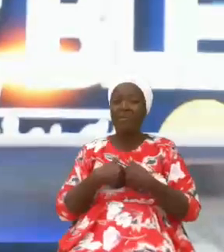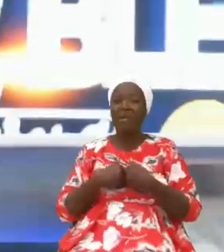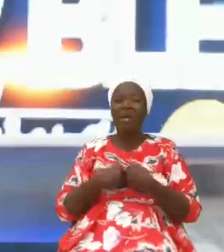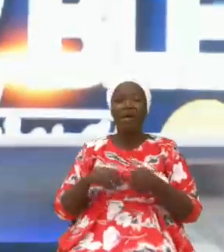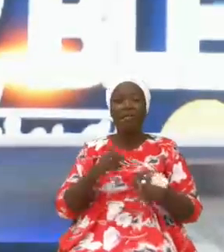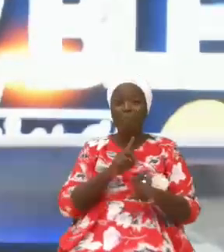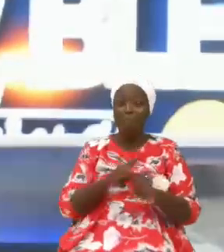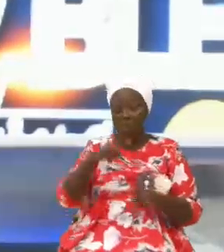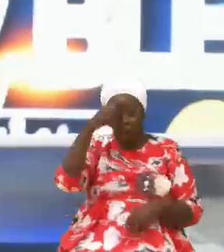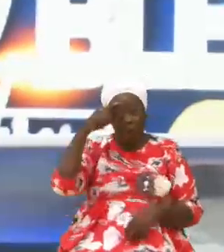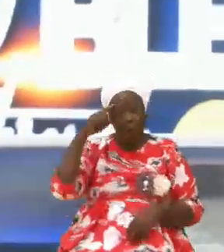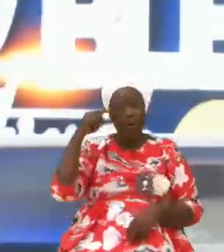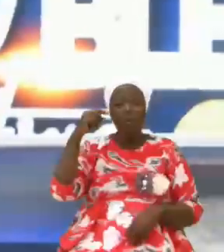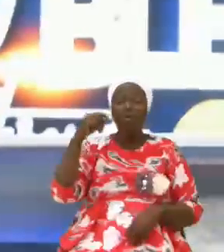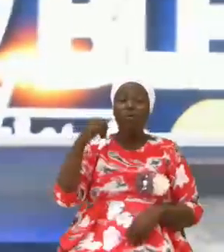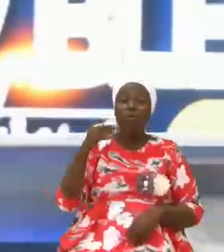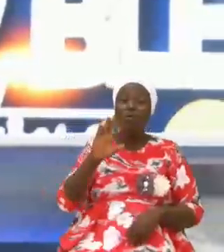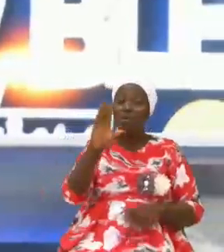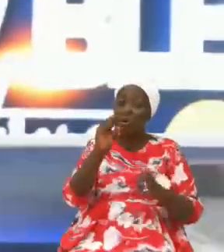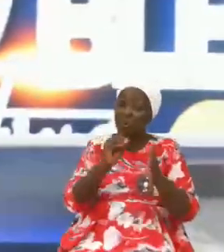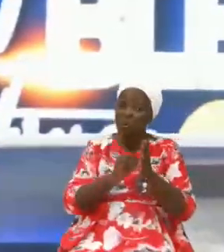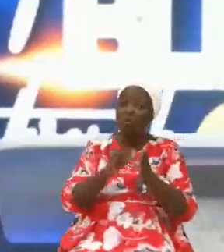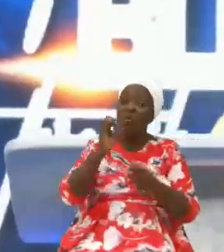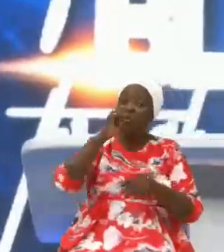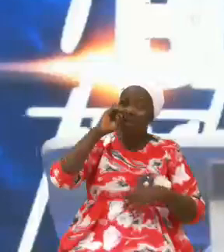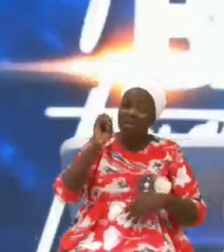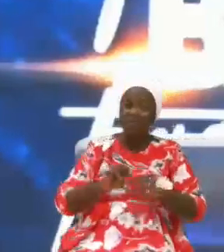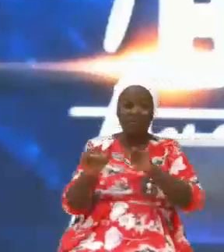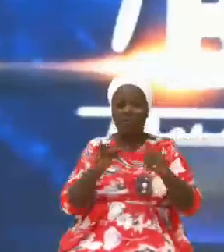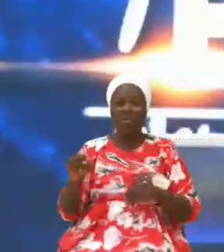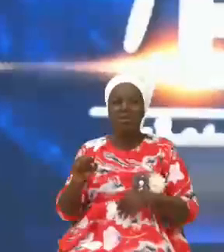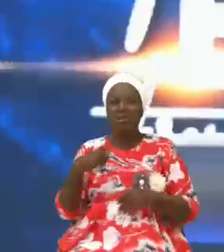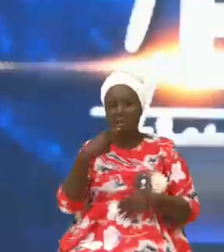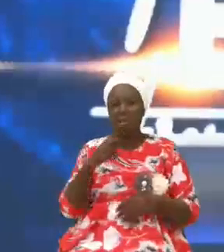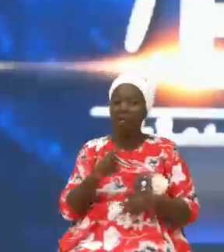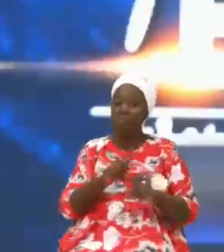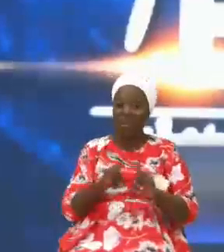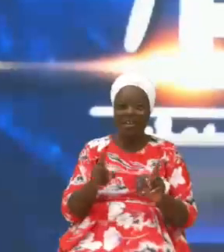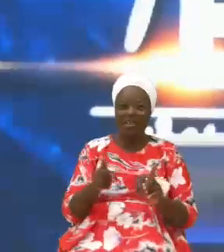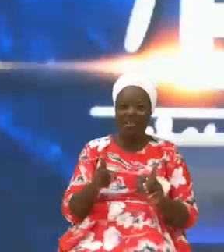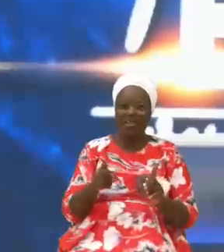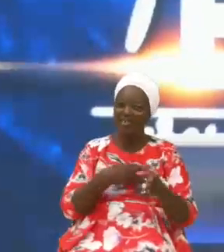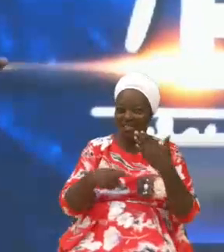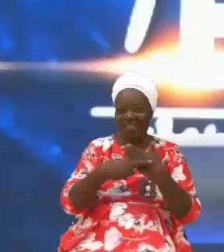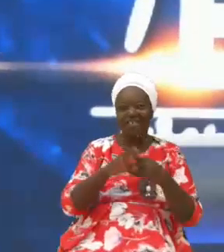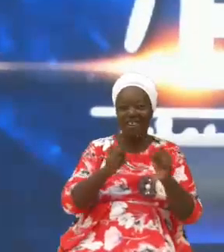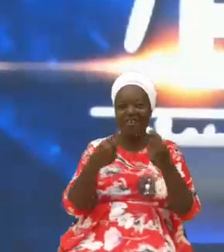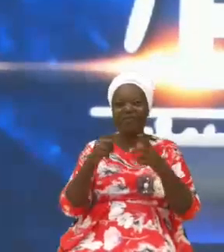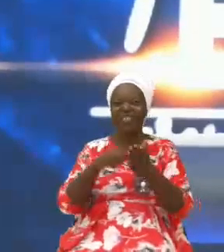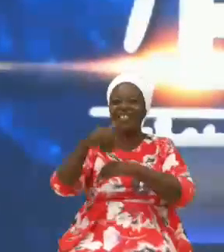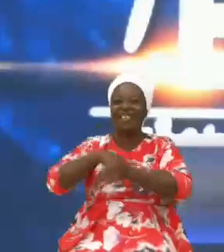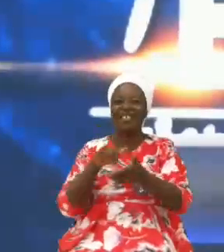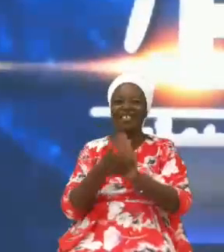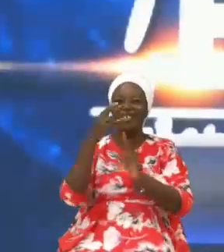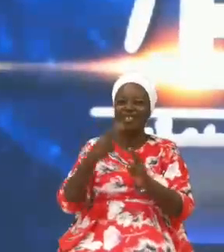the good things you should have had because of your own evil doing. It says,